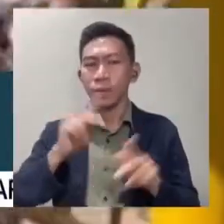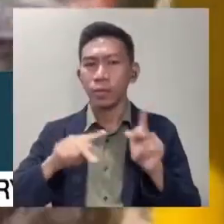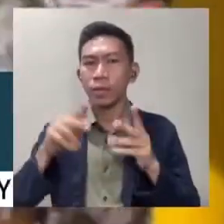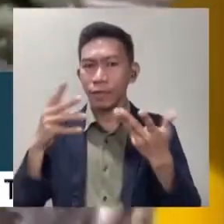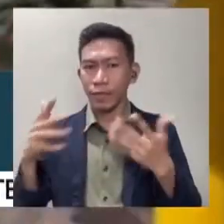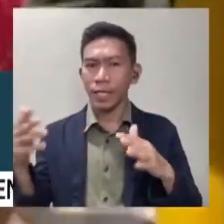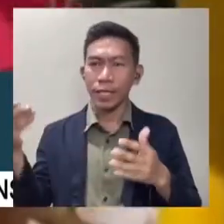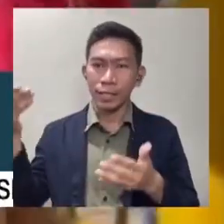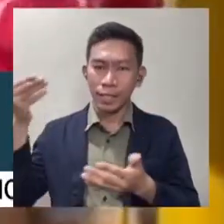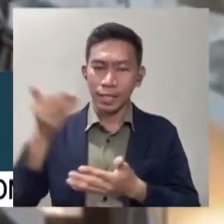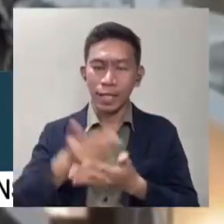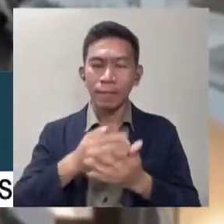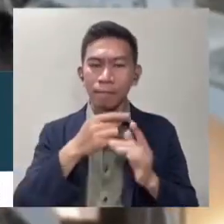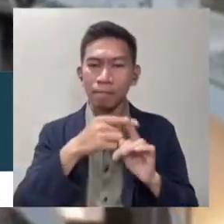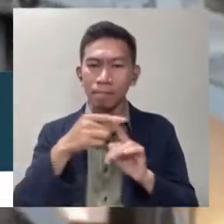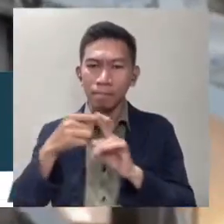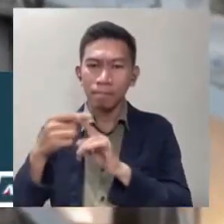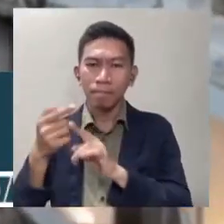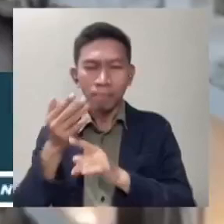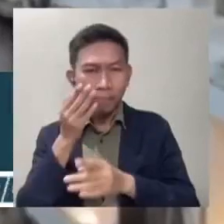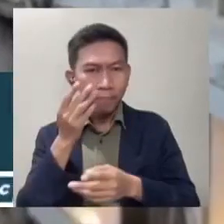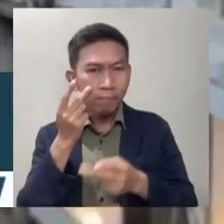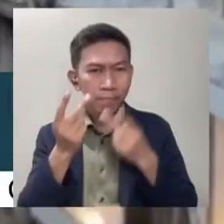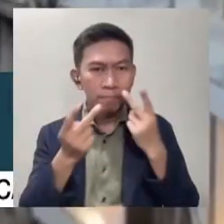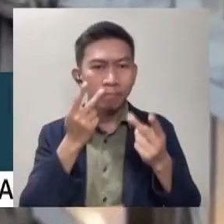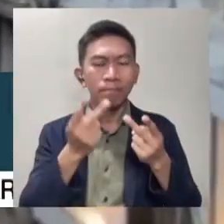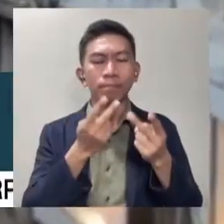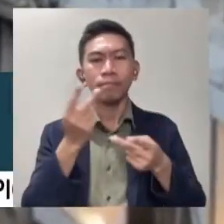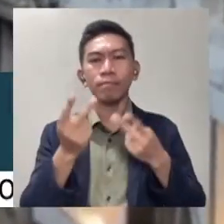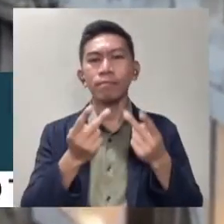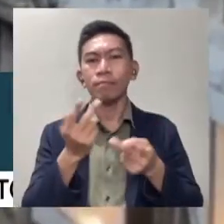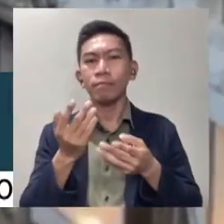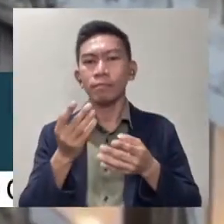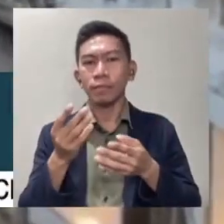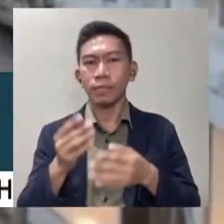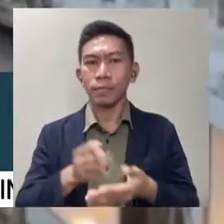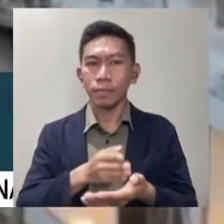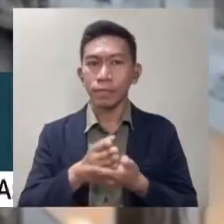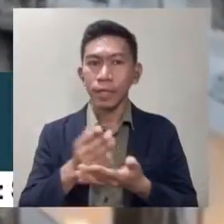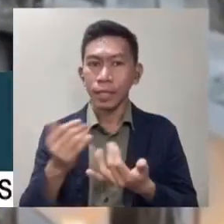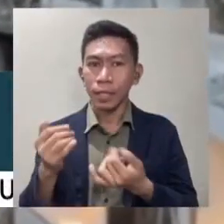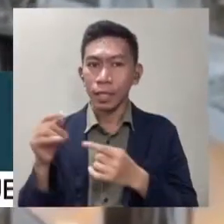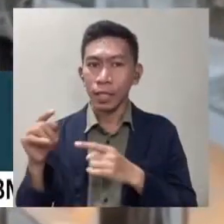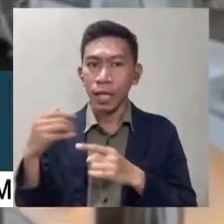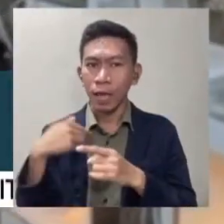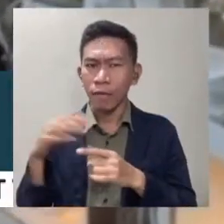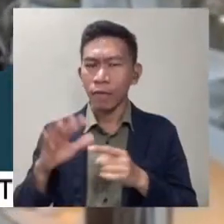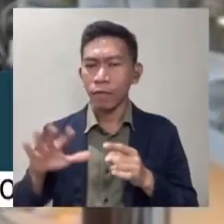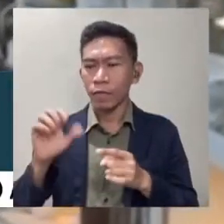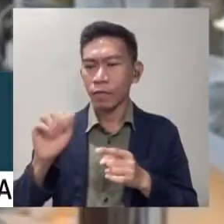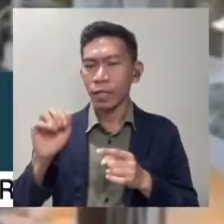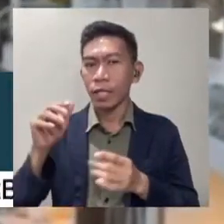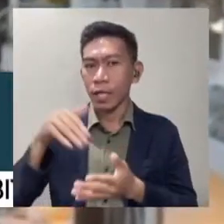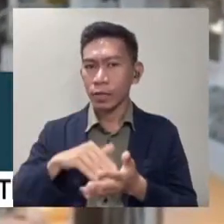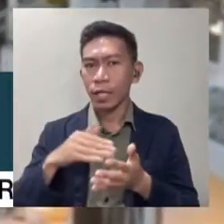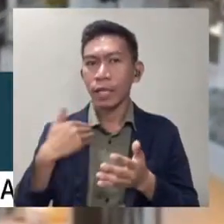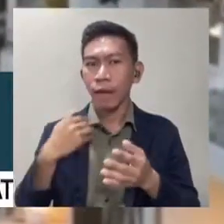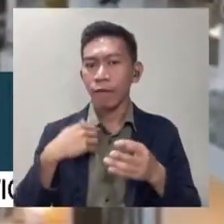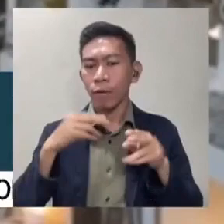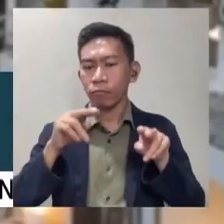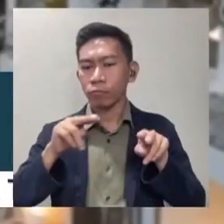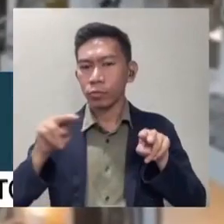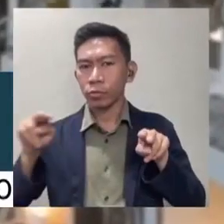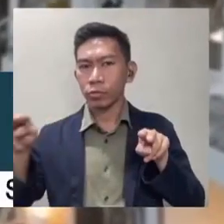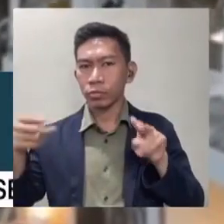already came to visit their departed loved ones. In this cemetery, there are about 15,000 individuals buried here,